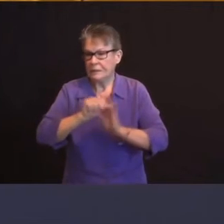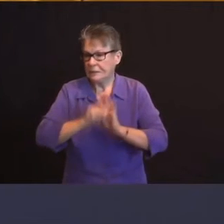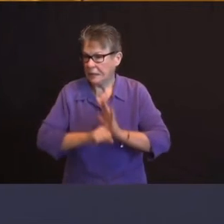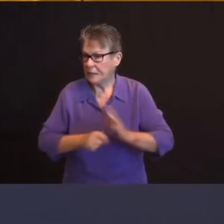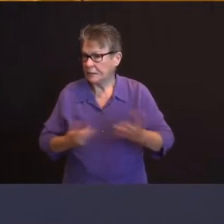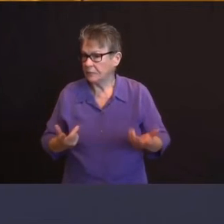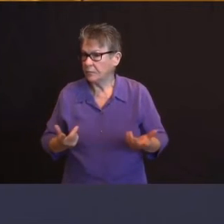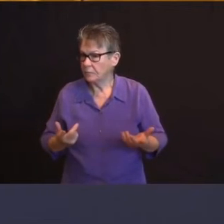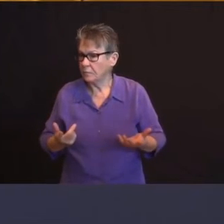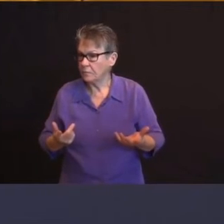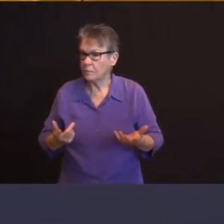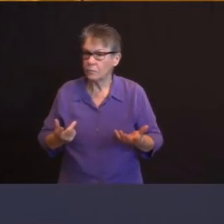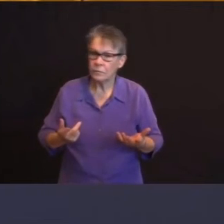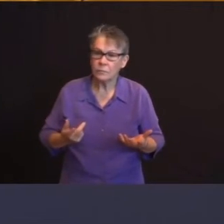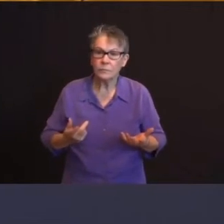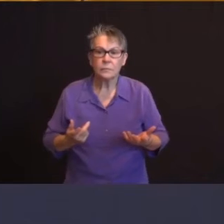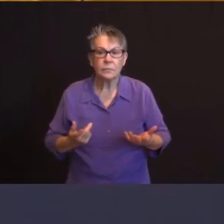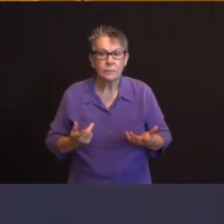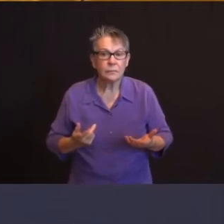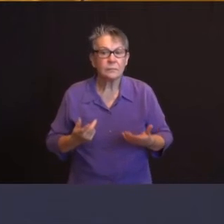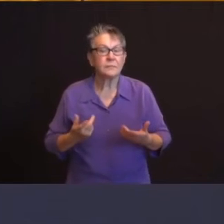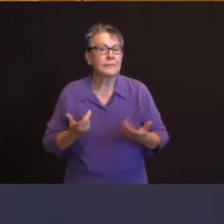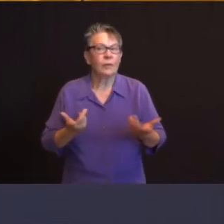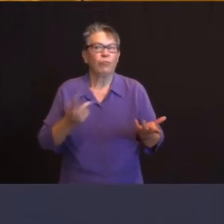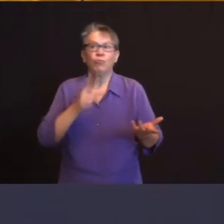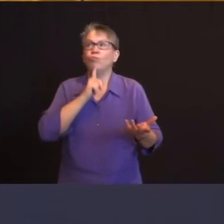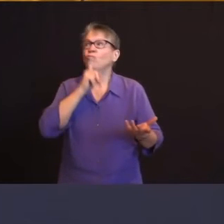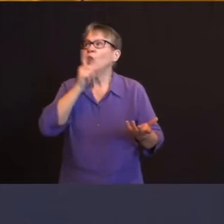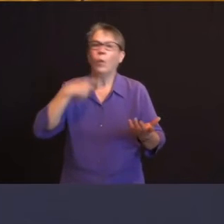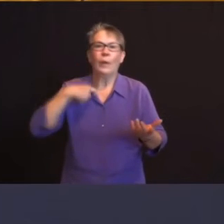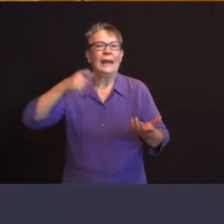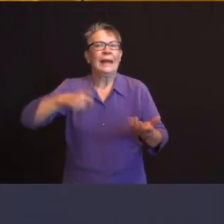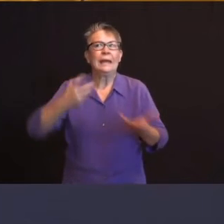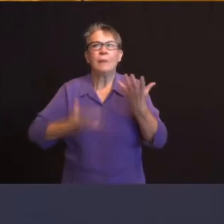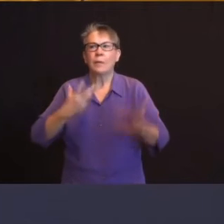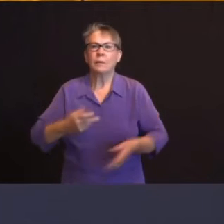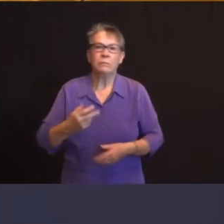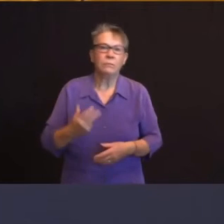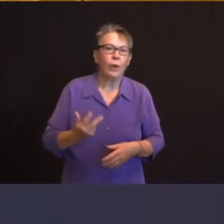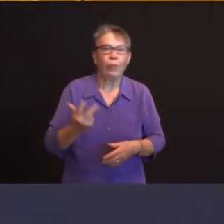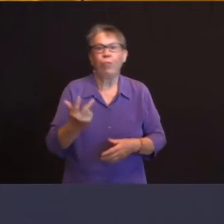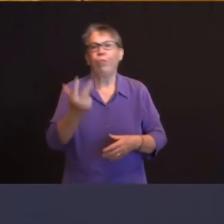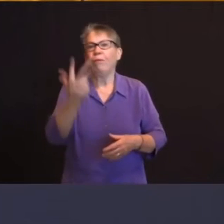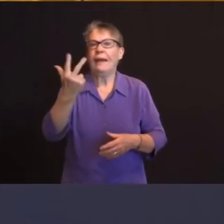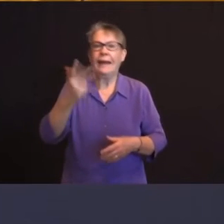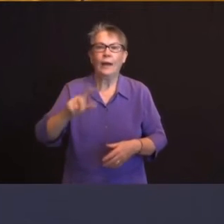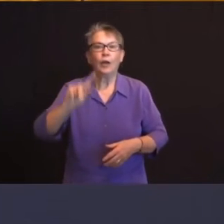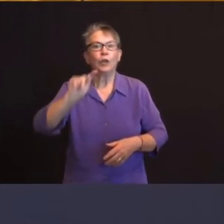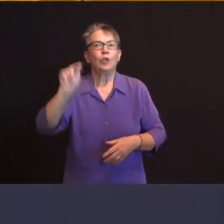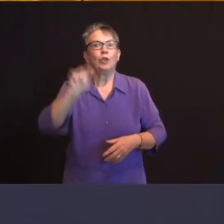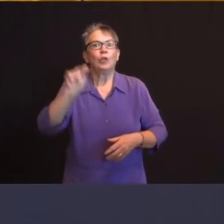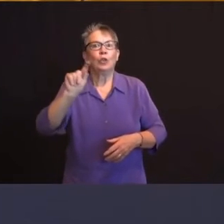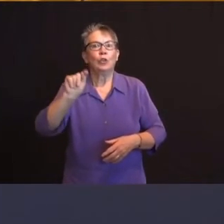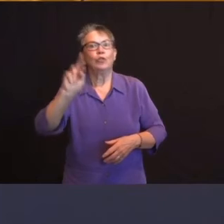history will be unkind if we overshoot. I think it'll be devastatingly unkind, in particular to individuals and to small